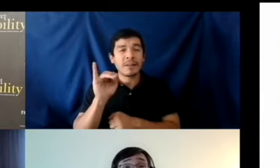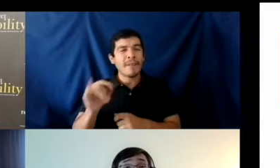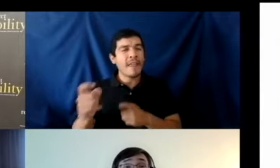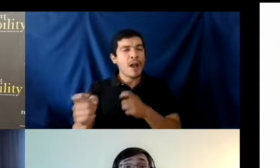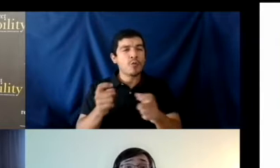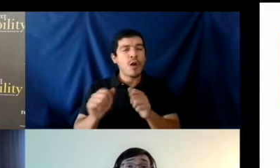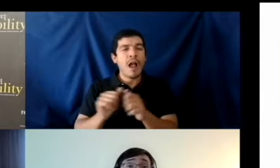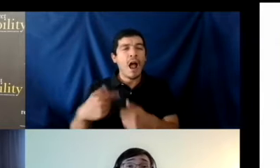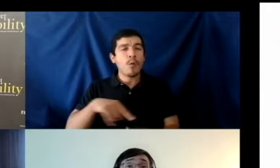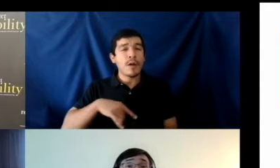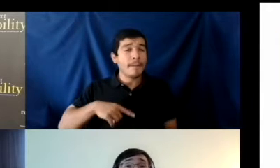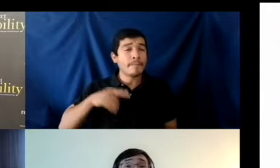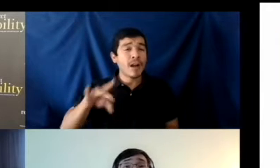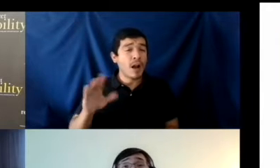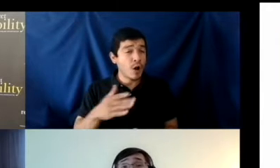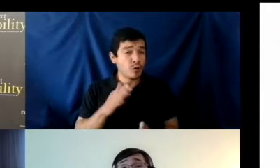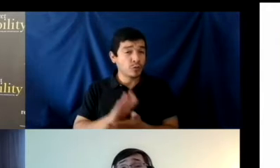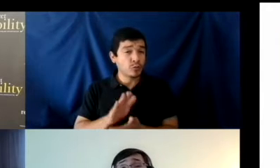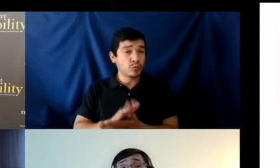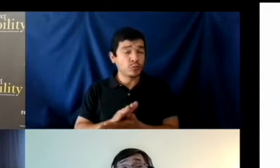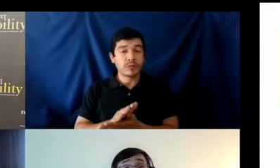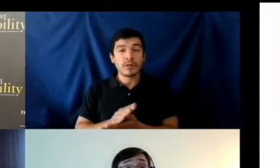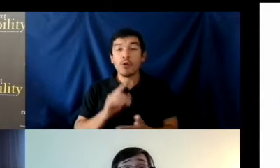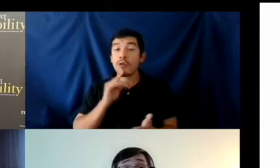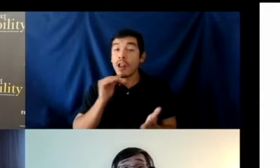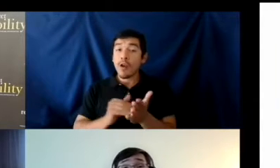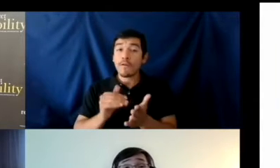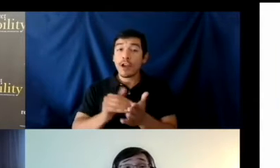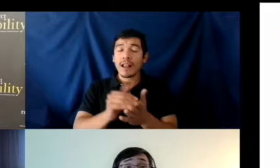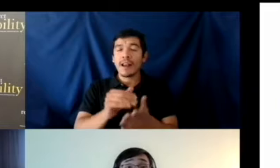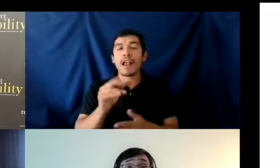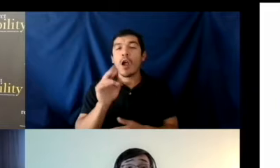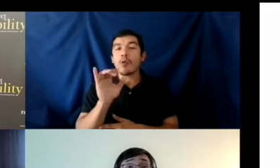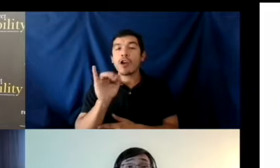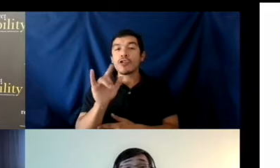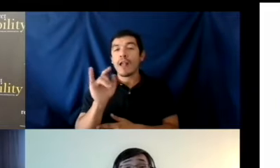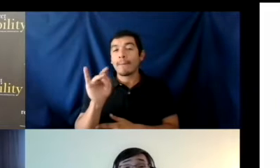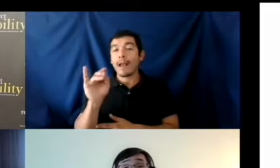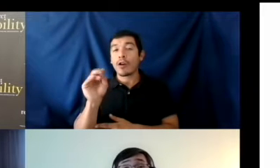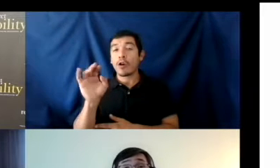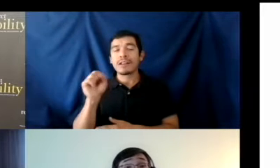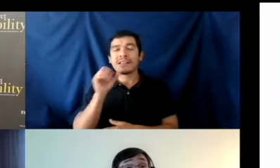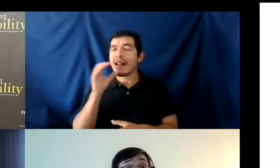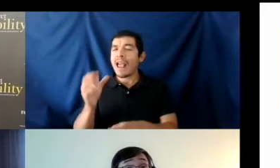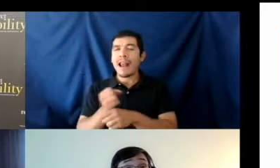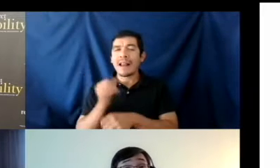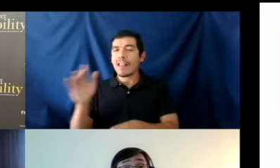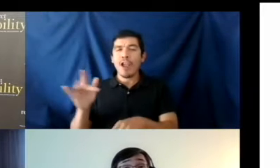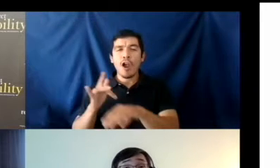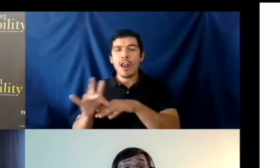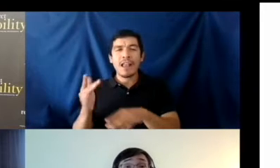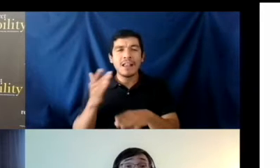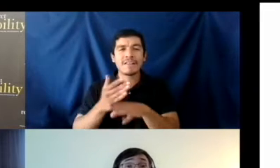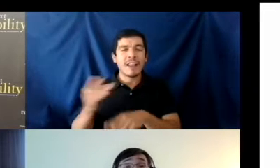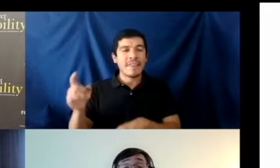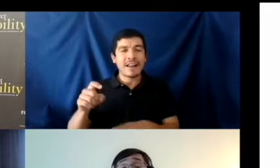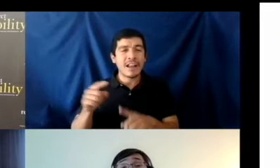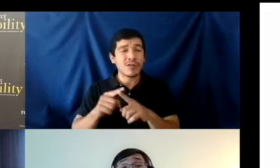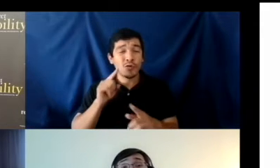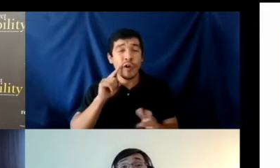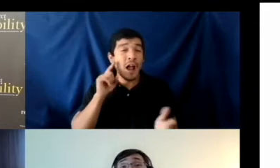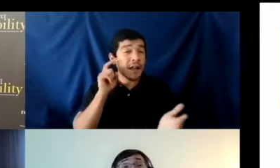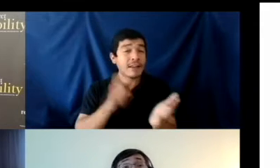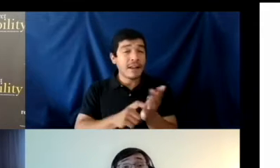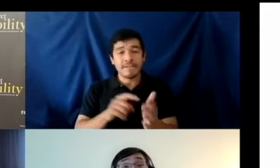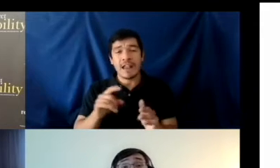fund public schools. Frequently, racial minorities are not getting the early intervention they need to identify disabilities and